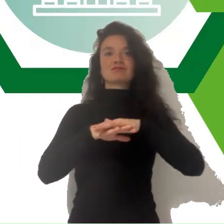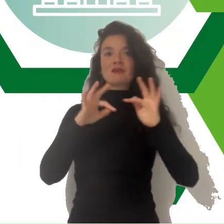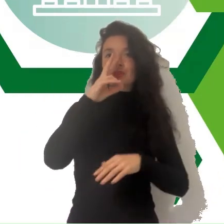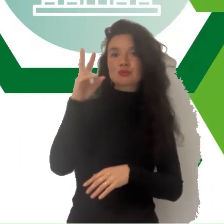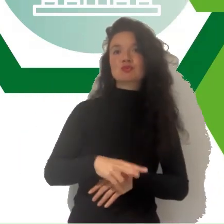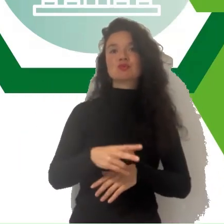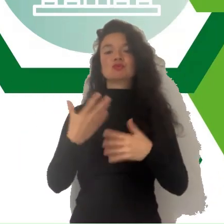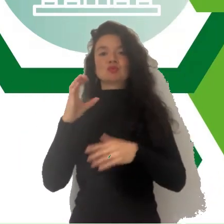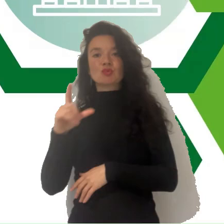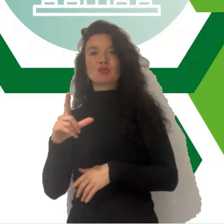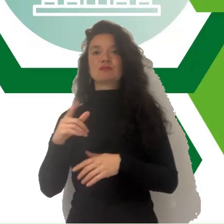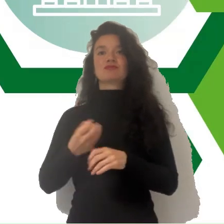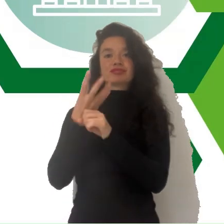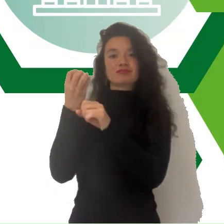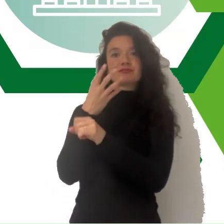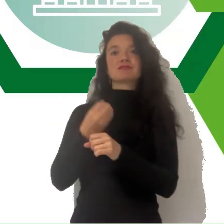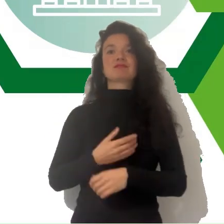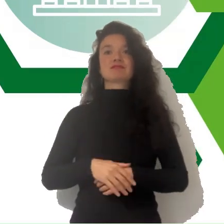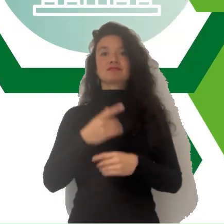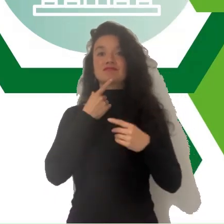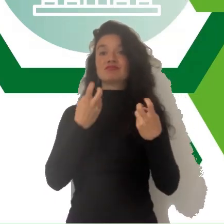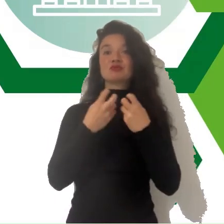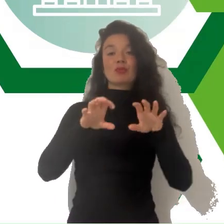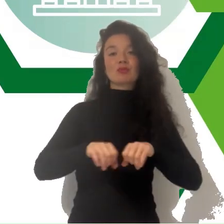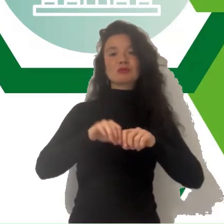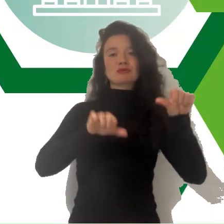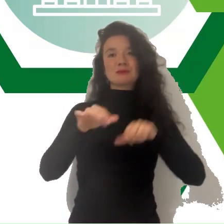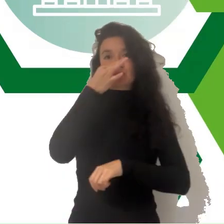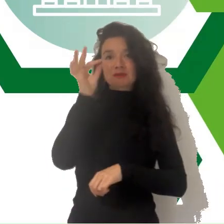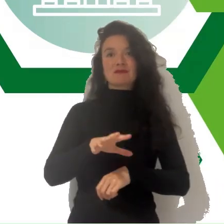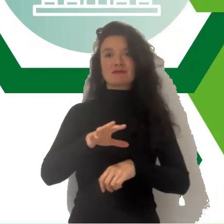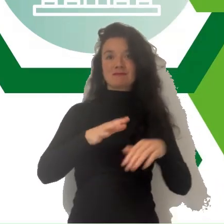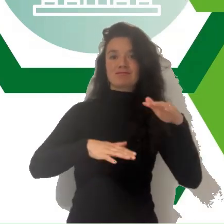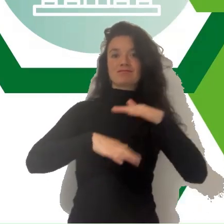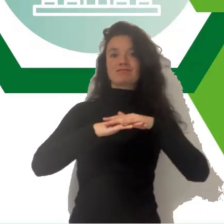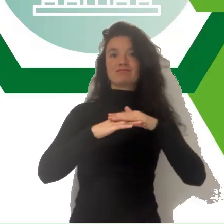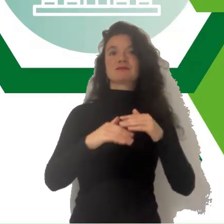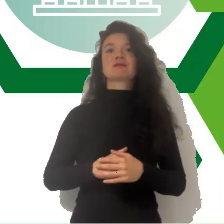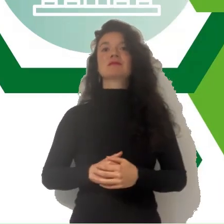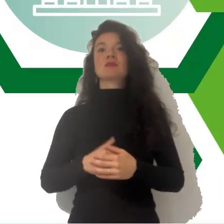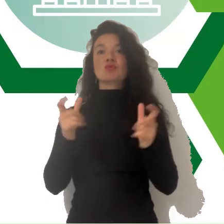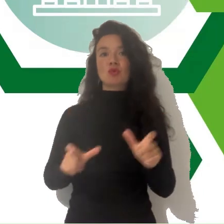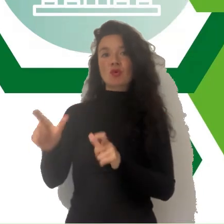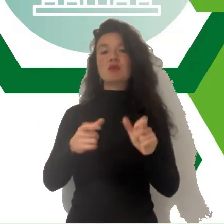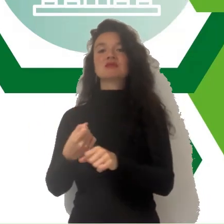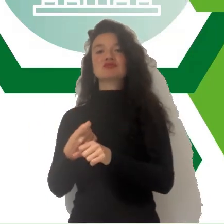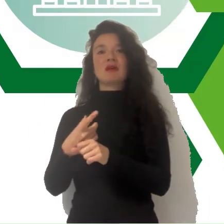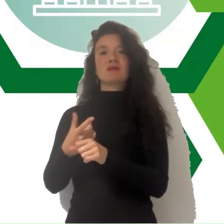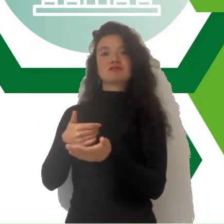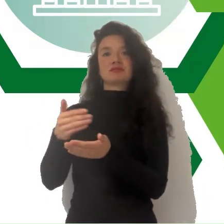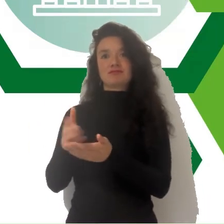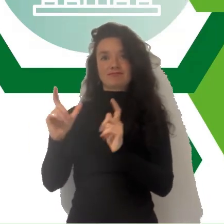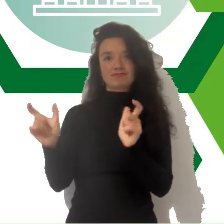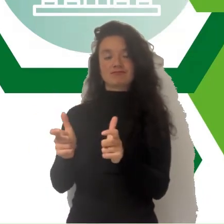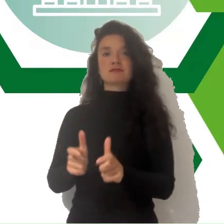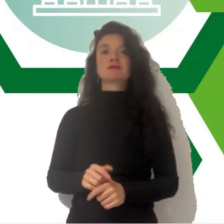rules, regulations, and incentives. They can guide citizens, businesses, and communities